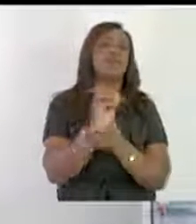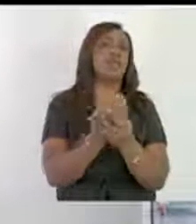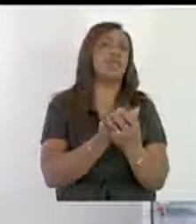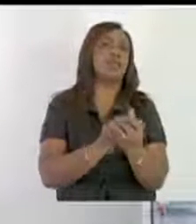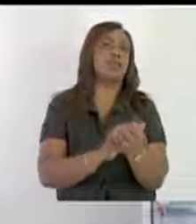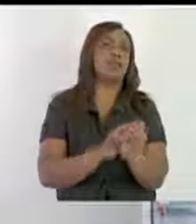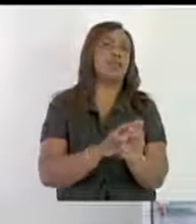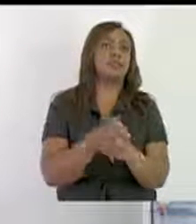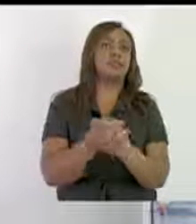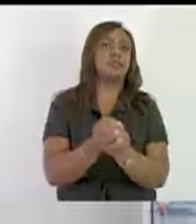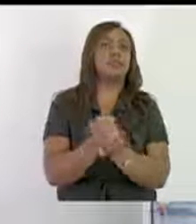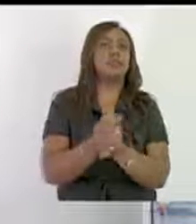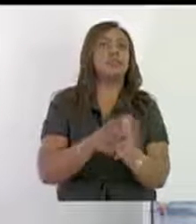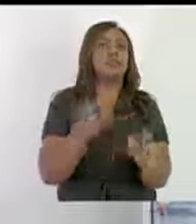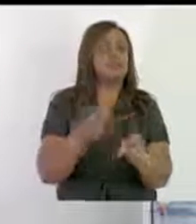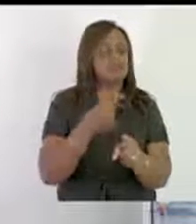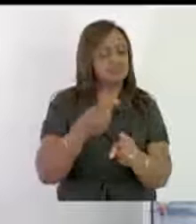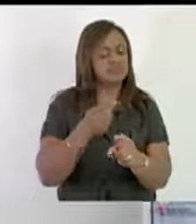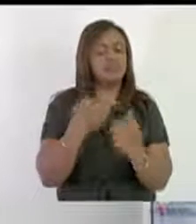sanitize,